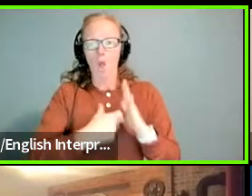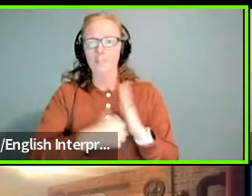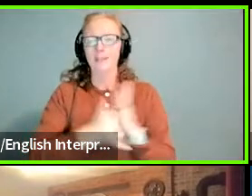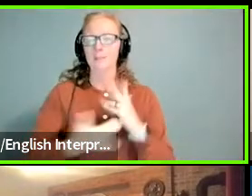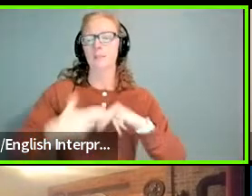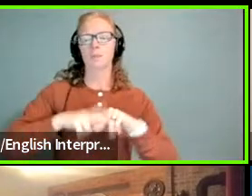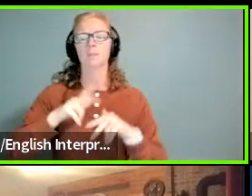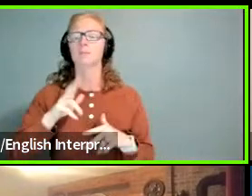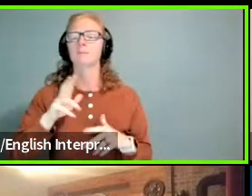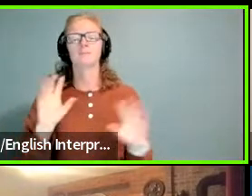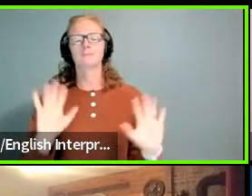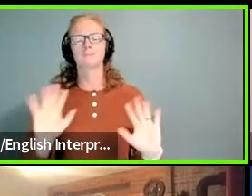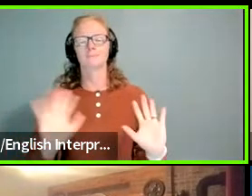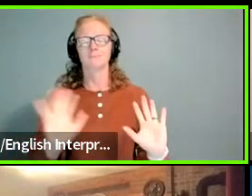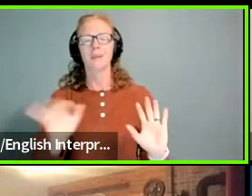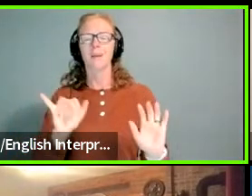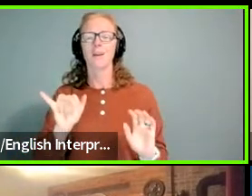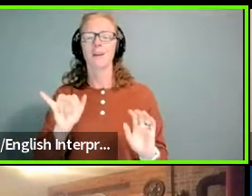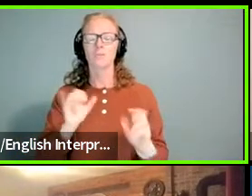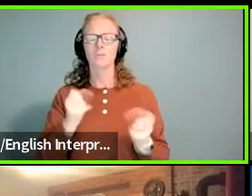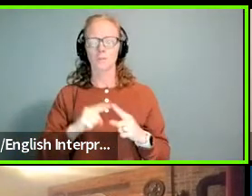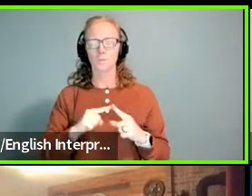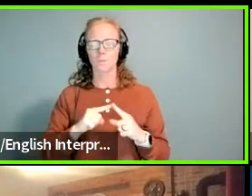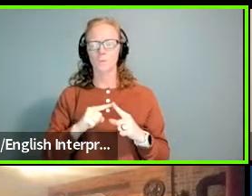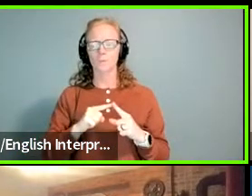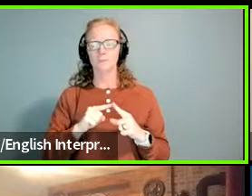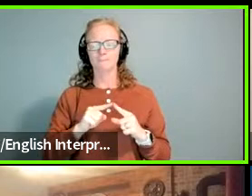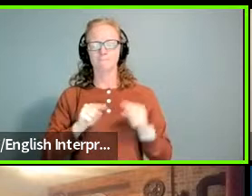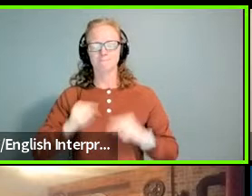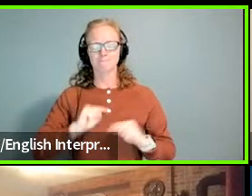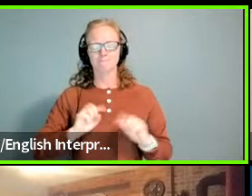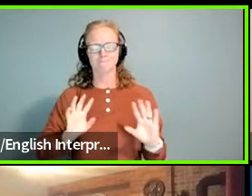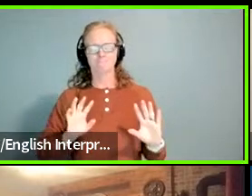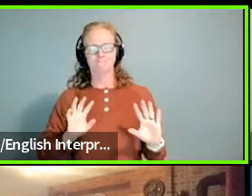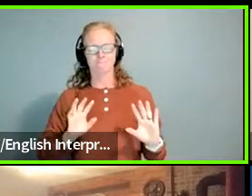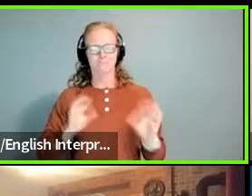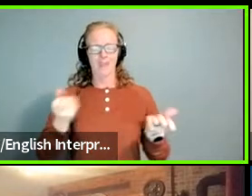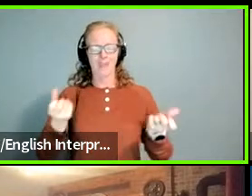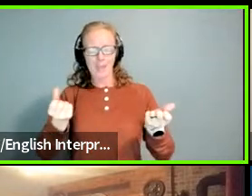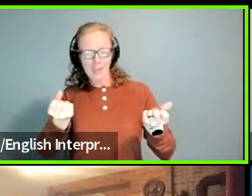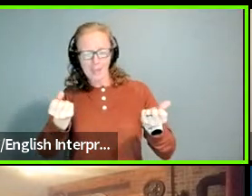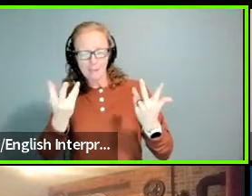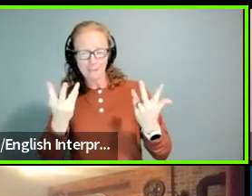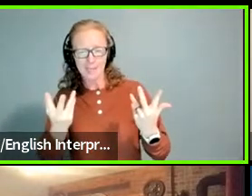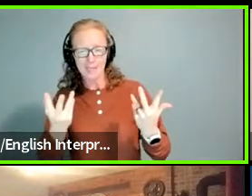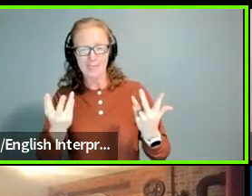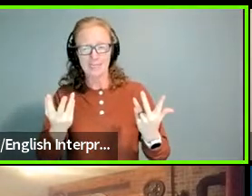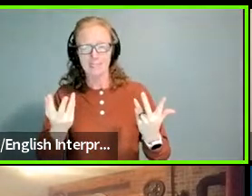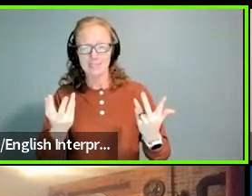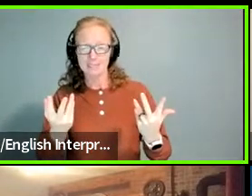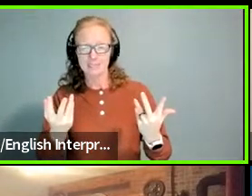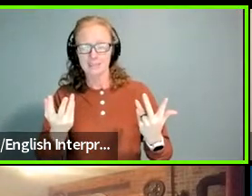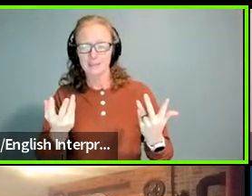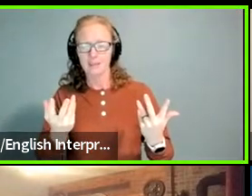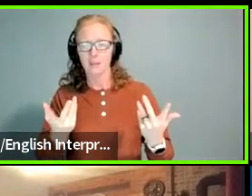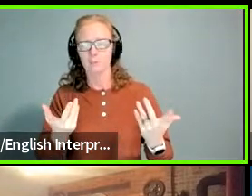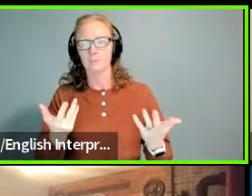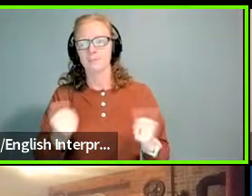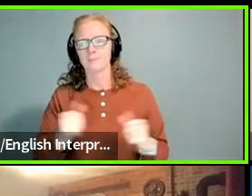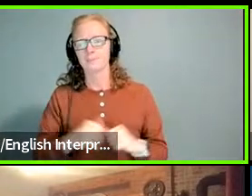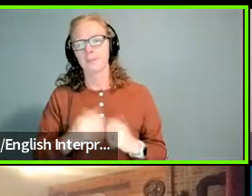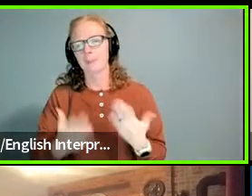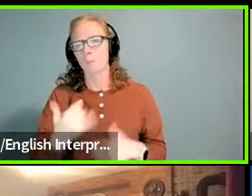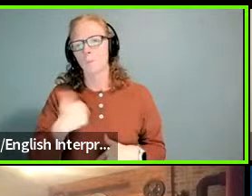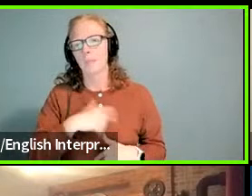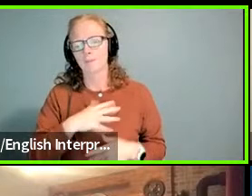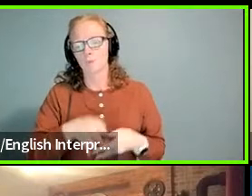was more, as we were looking at it, we were trying to figure out, how many, we may have contracts that we